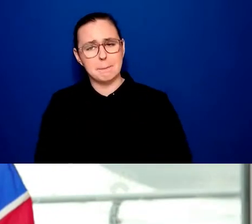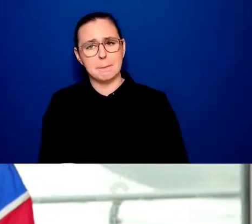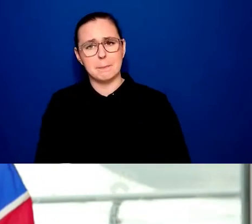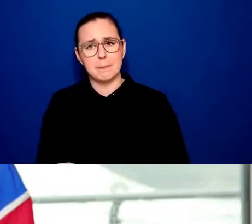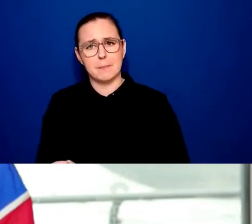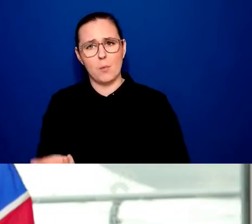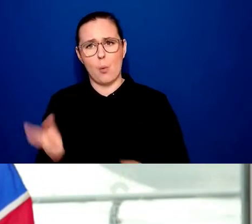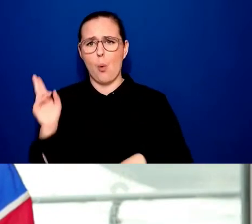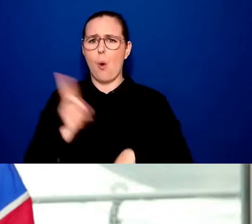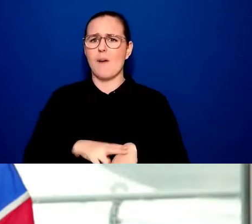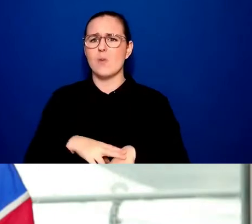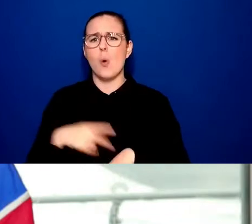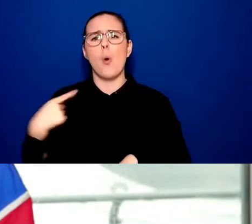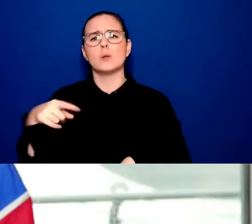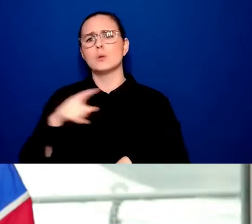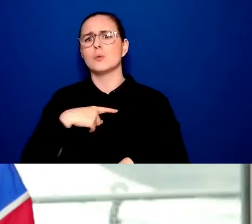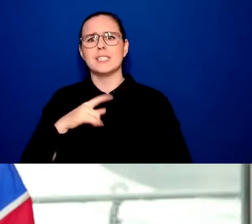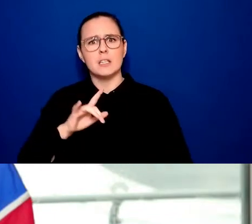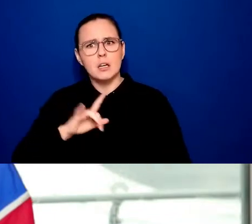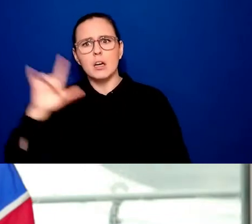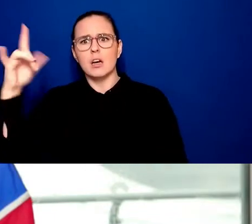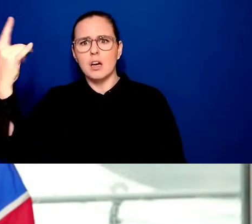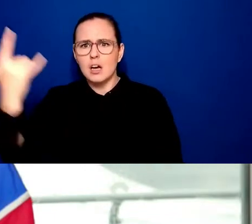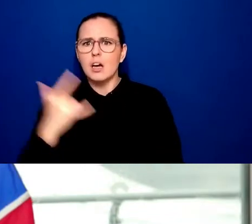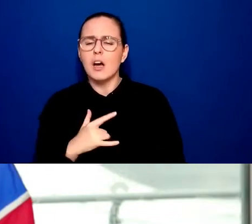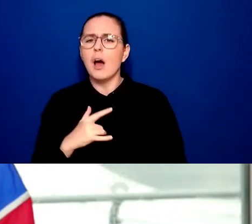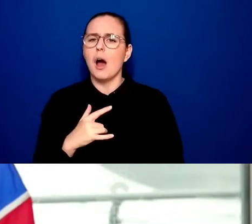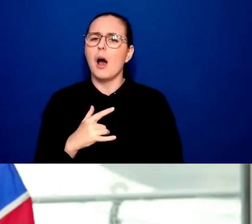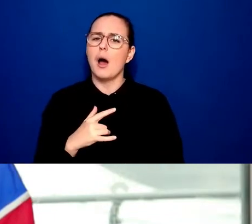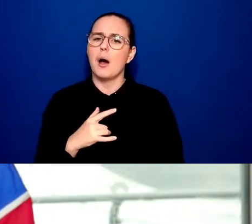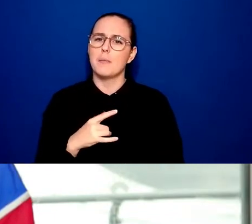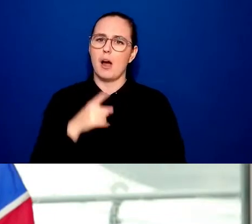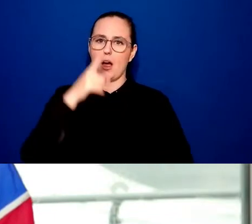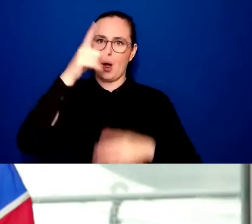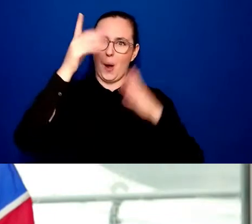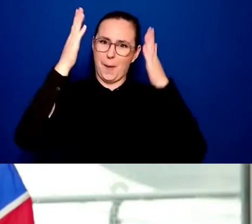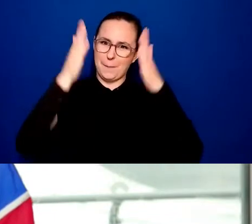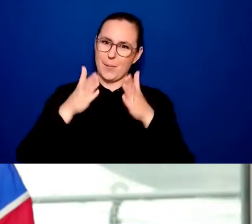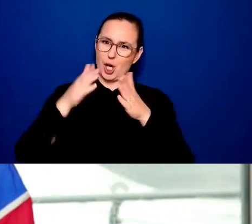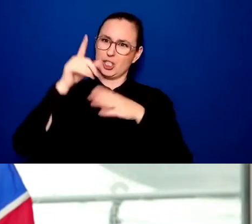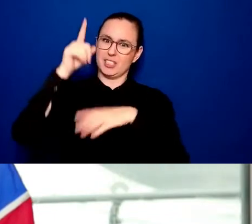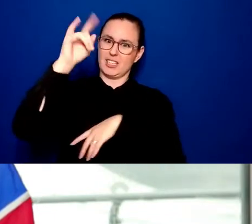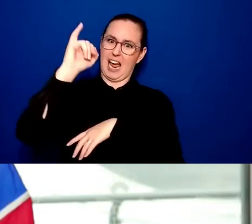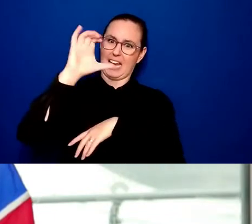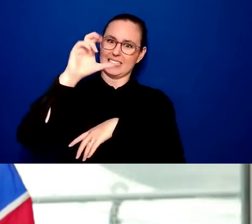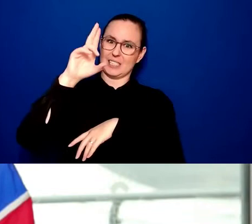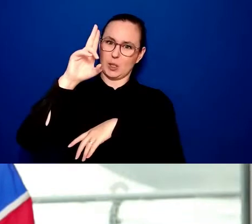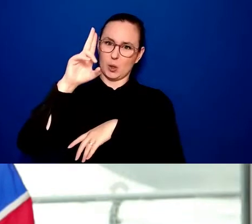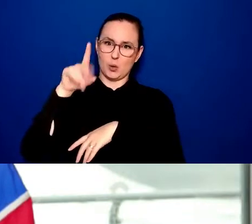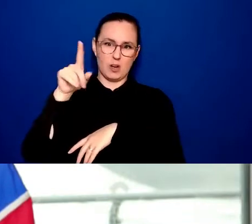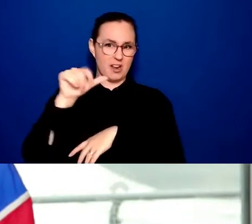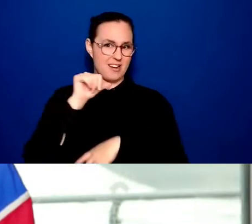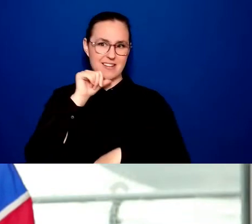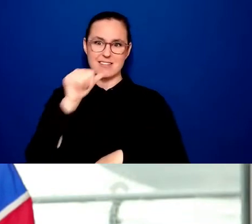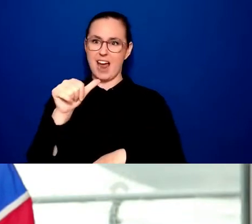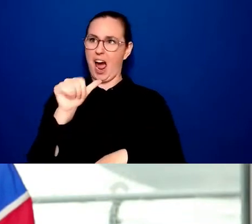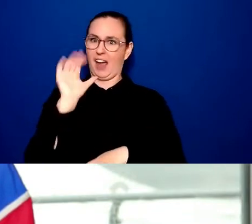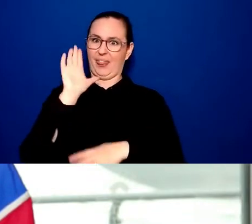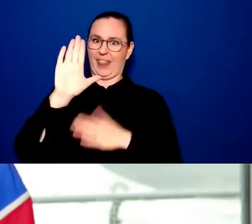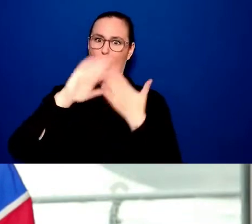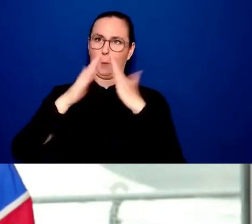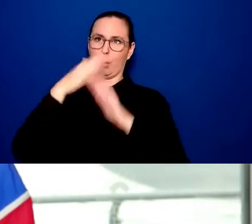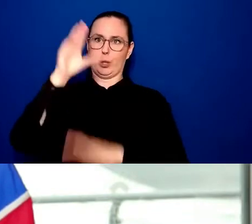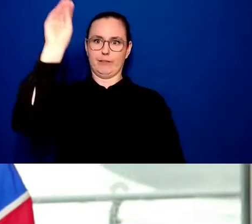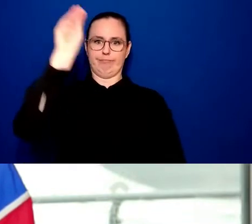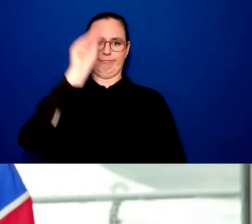that is a profoundly difficult thing, to be in critical care. And the vast majority of people in critical care are unvaccinated.